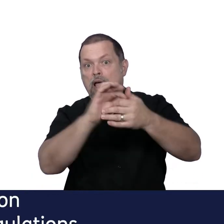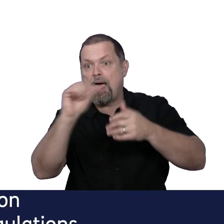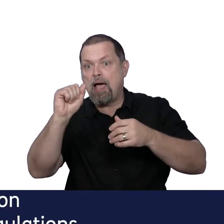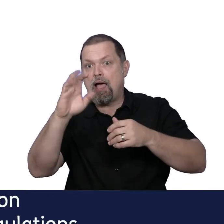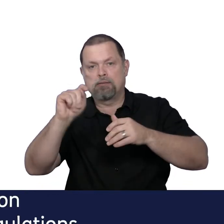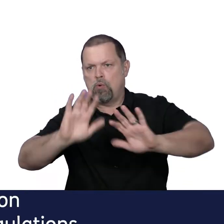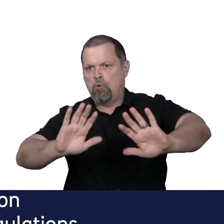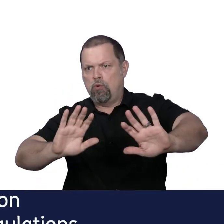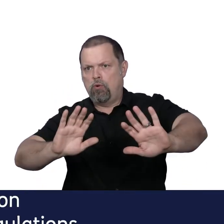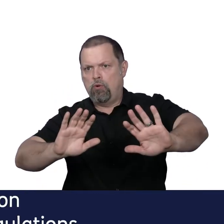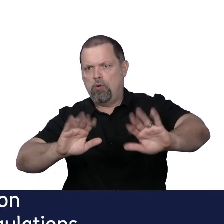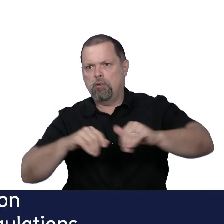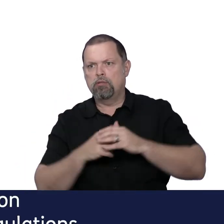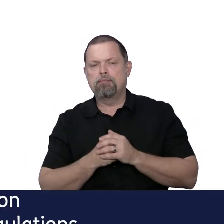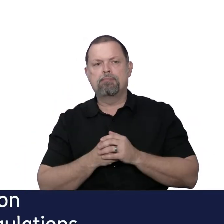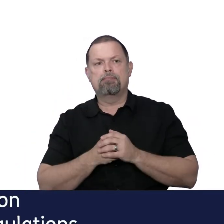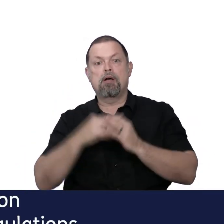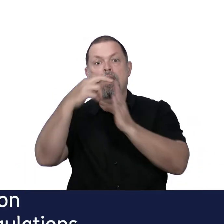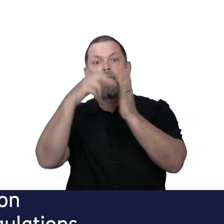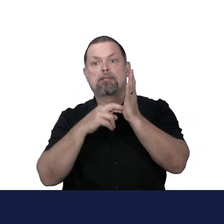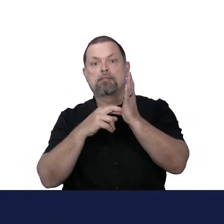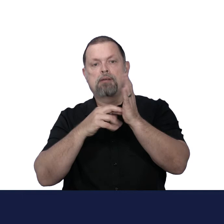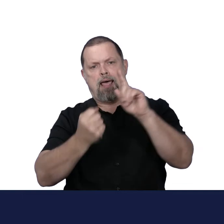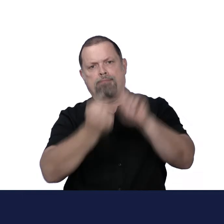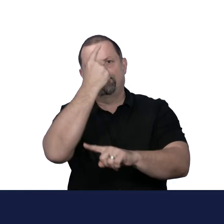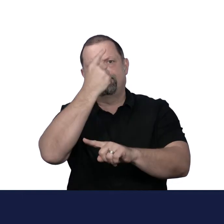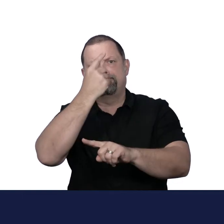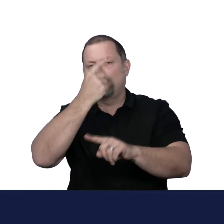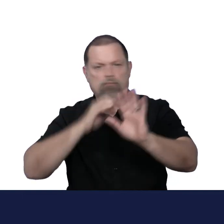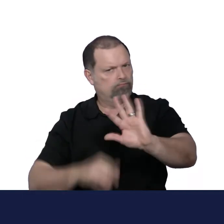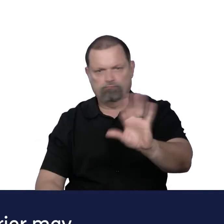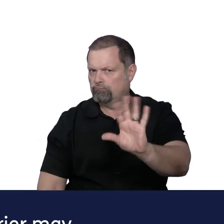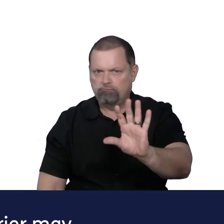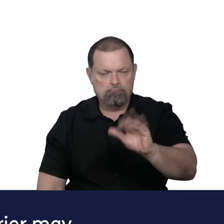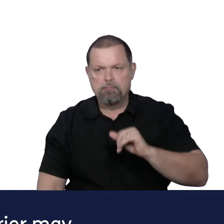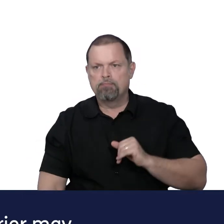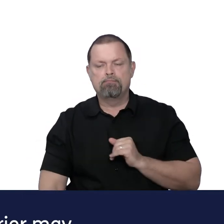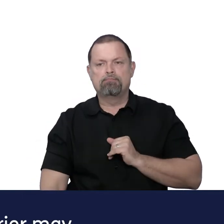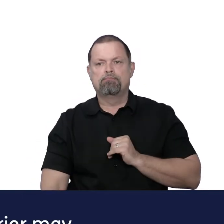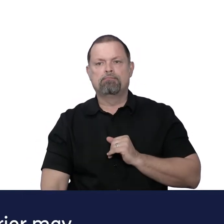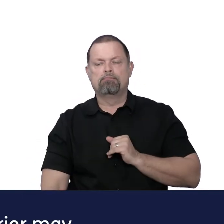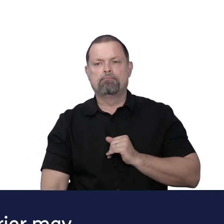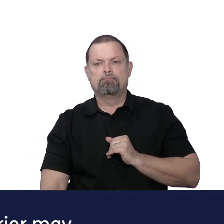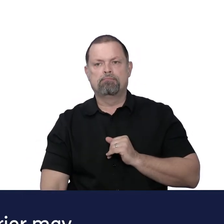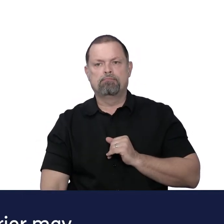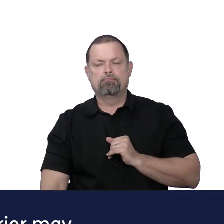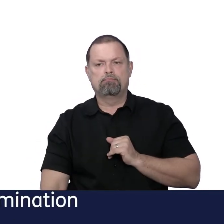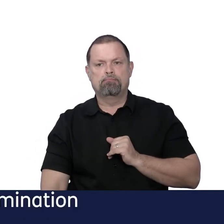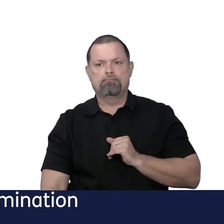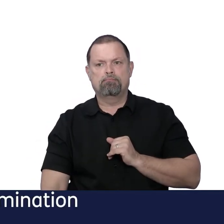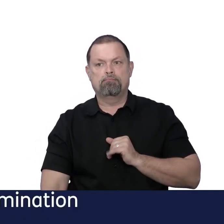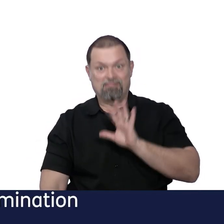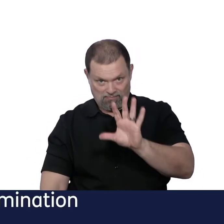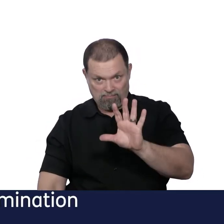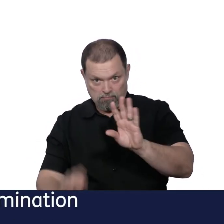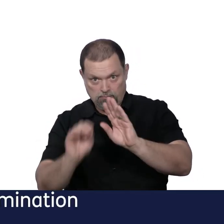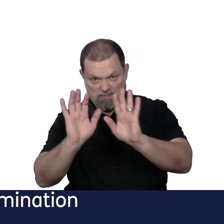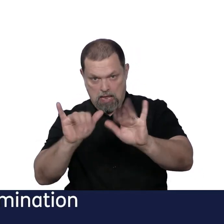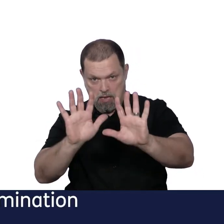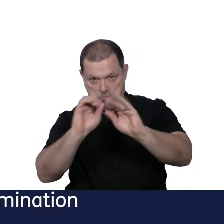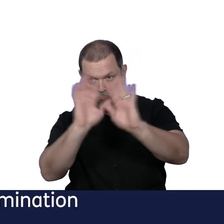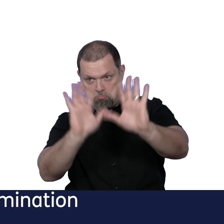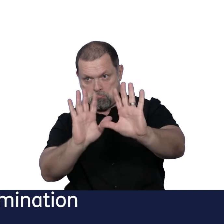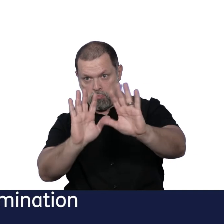focused on violations of accessibility regulations. That said, sometimes a barrier may also be an